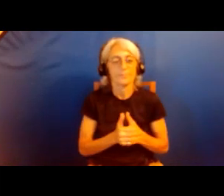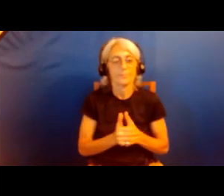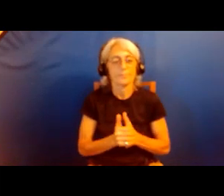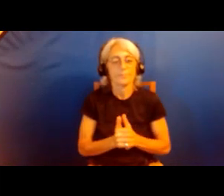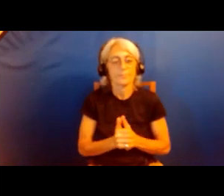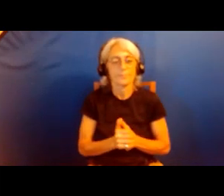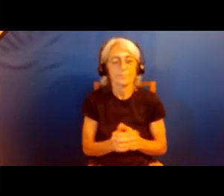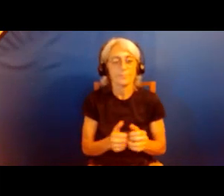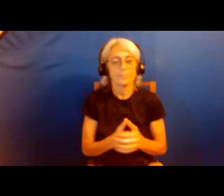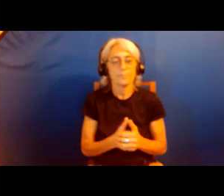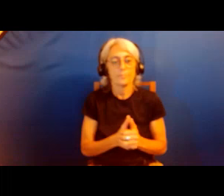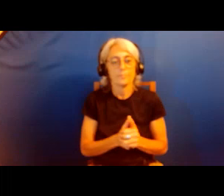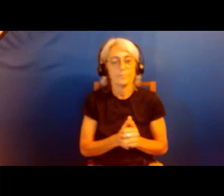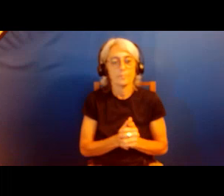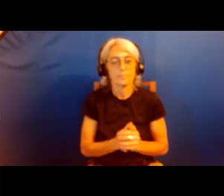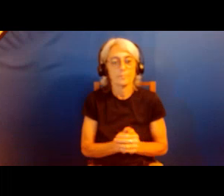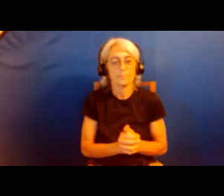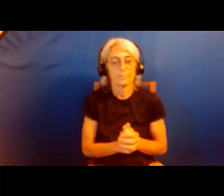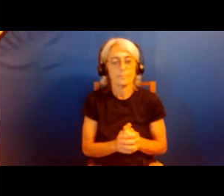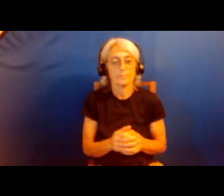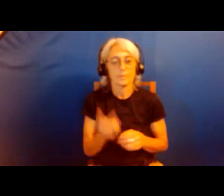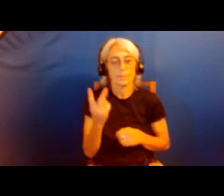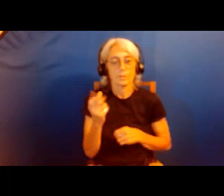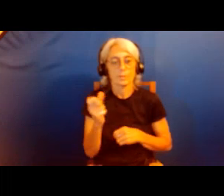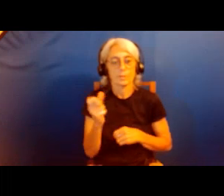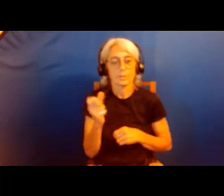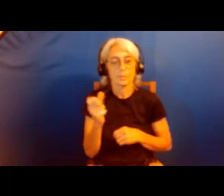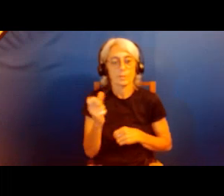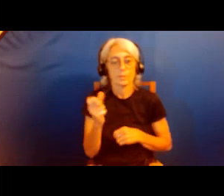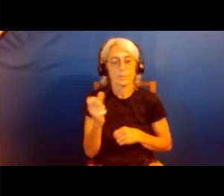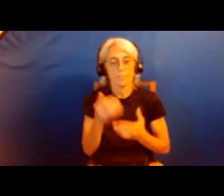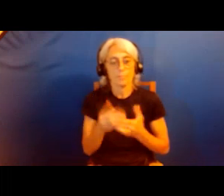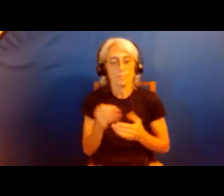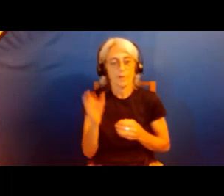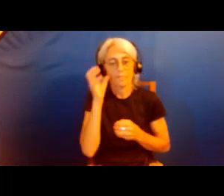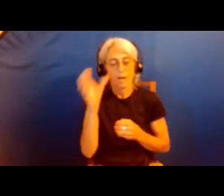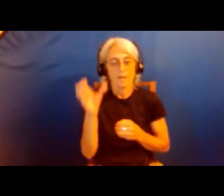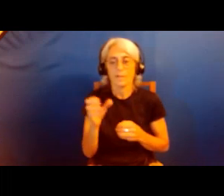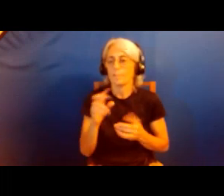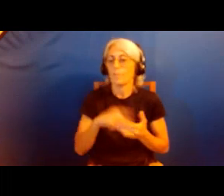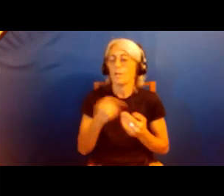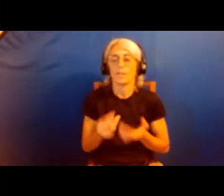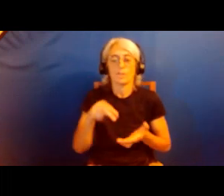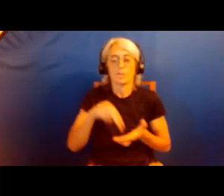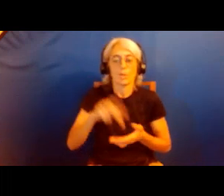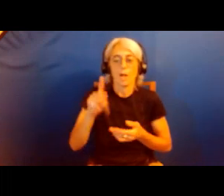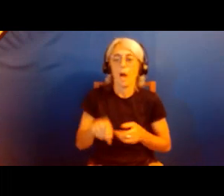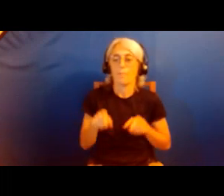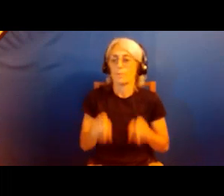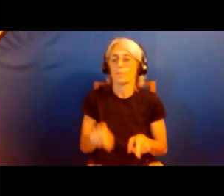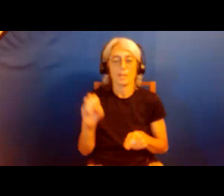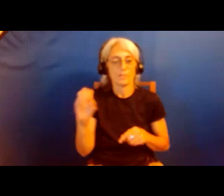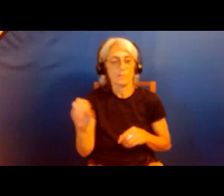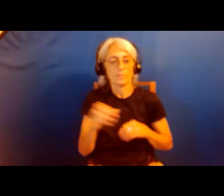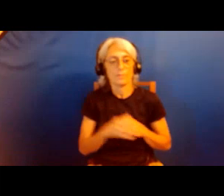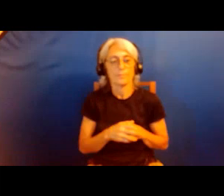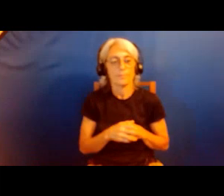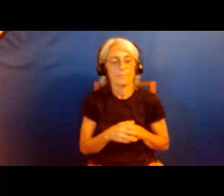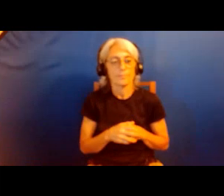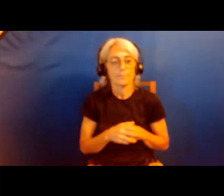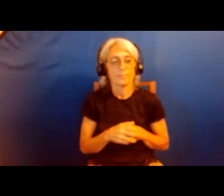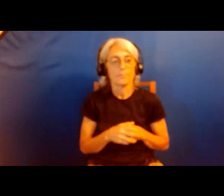All right, so I mentioned earlier we have 2 Gen AI proof of concept projects stood up during the executive order. This is the first one. We call it the